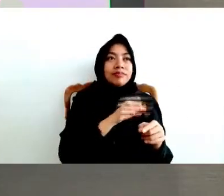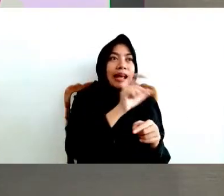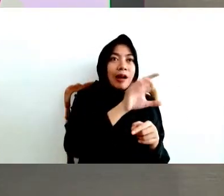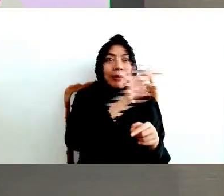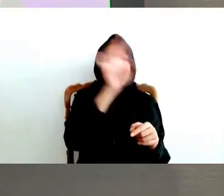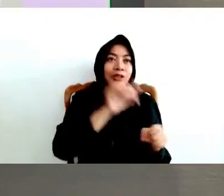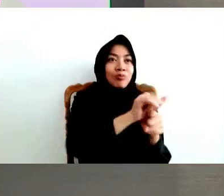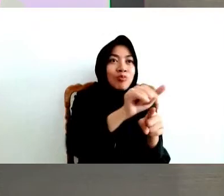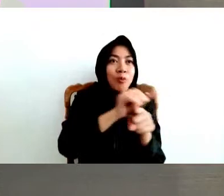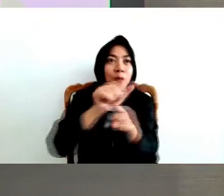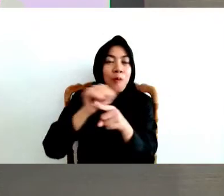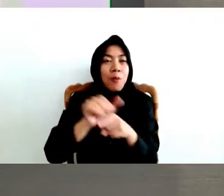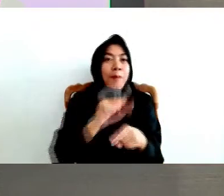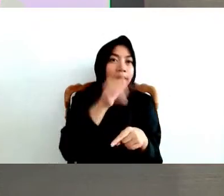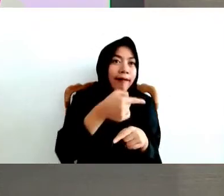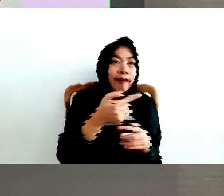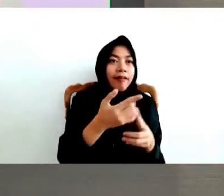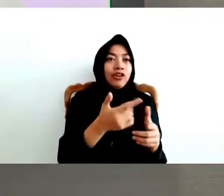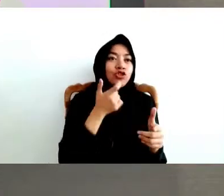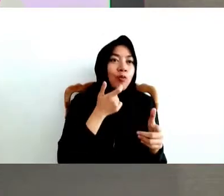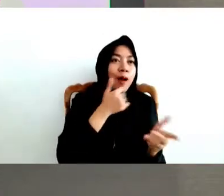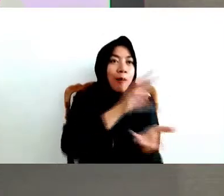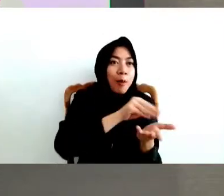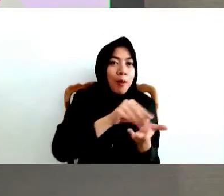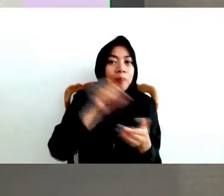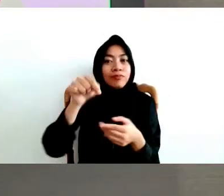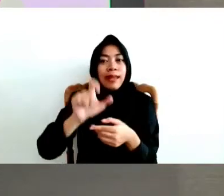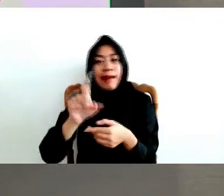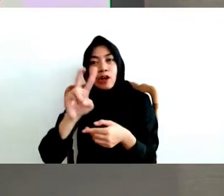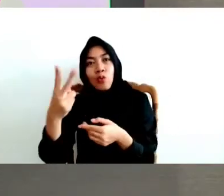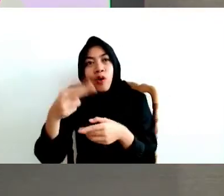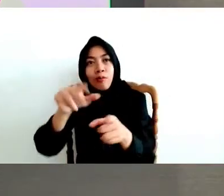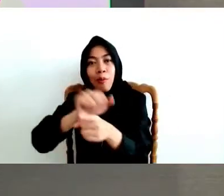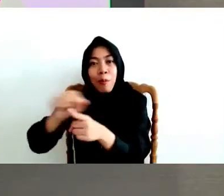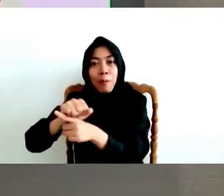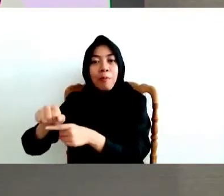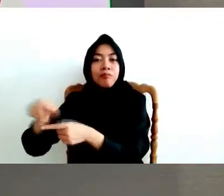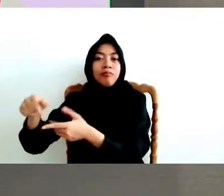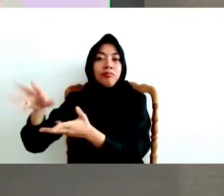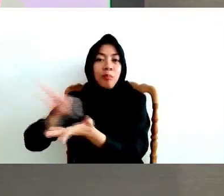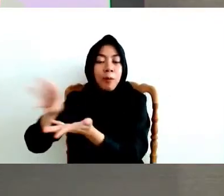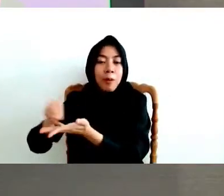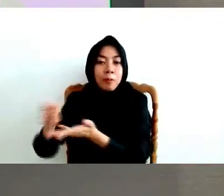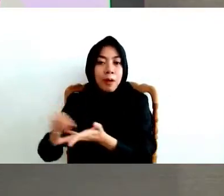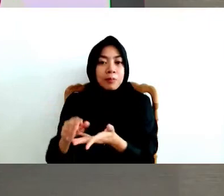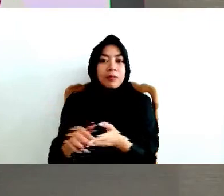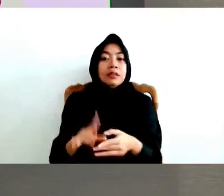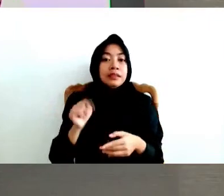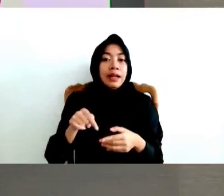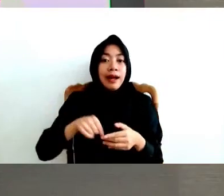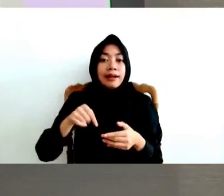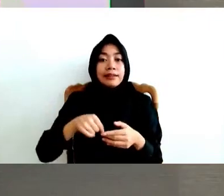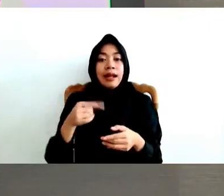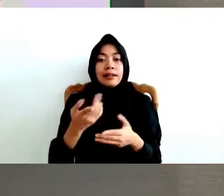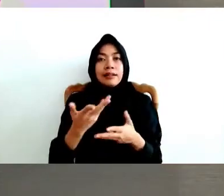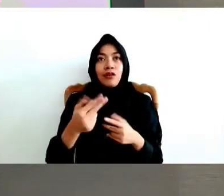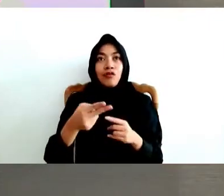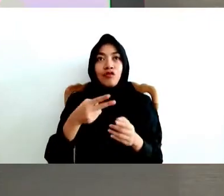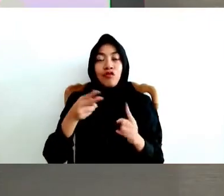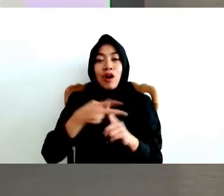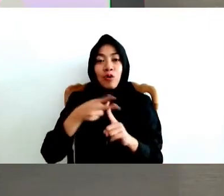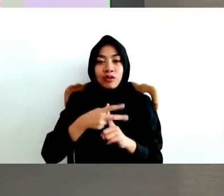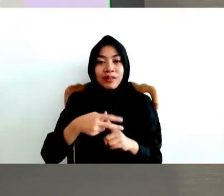I appreciate what has been done by the School of Economics of University of Indonesia, looking at